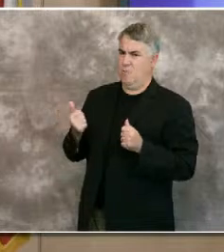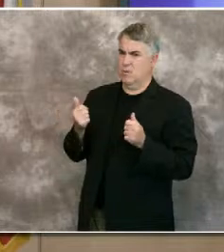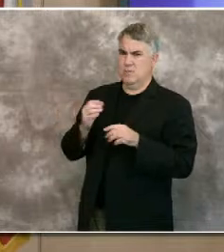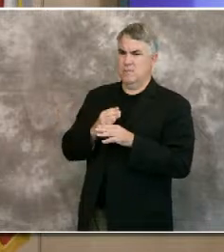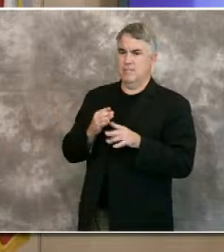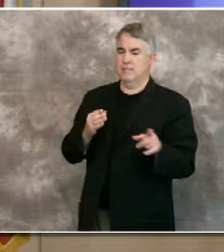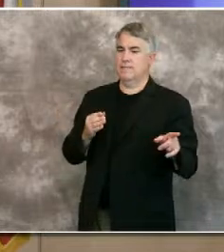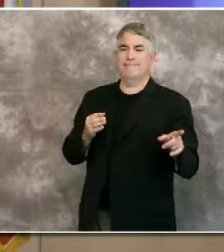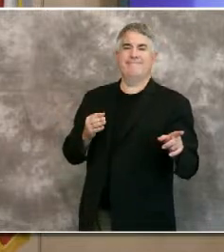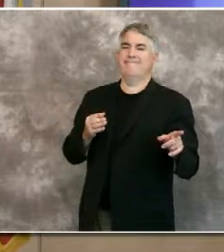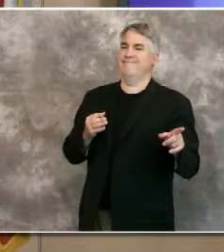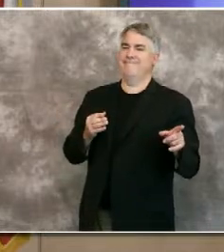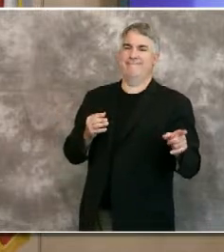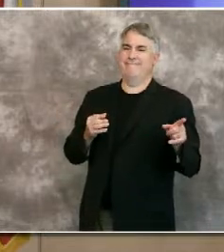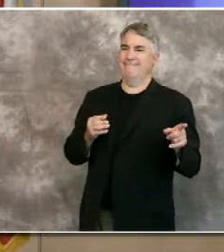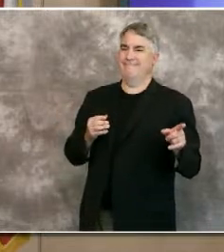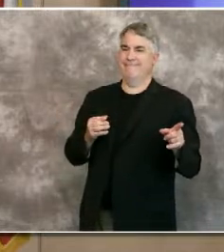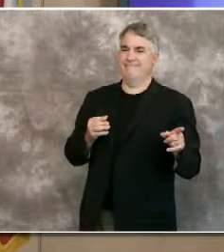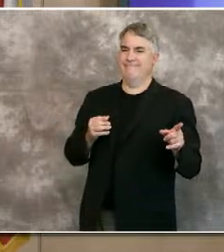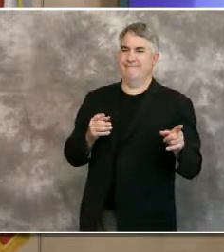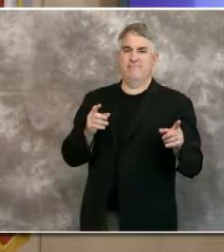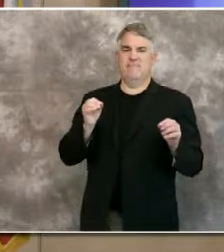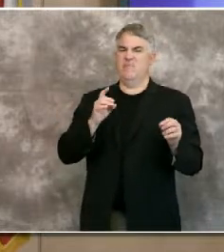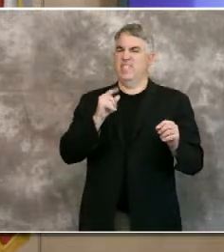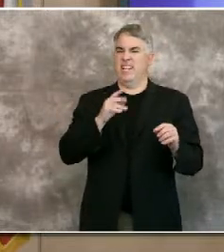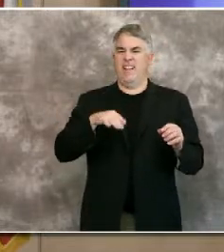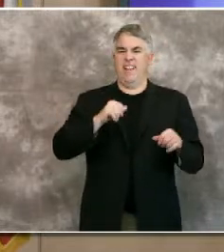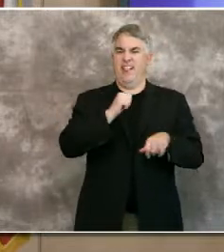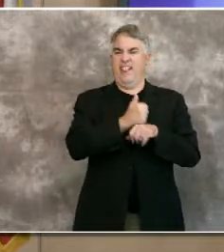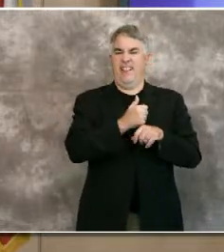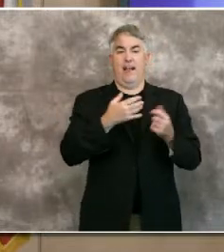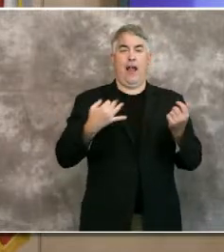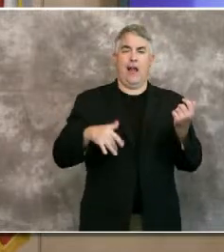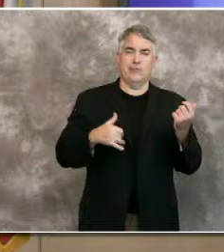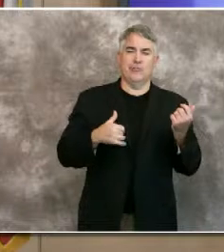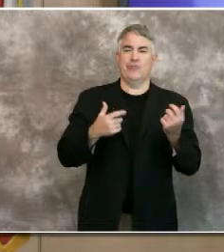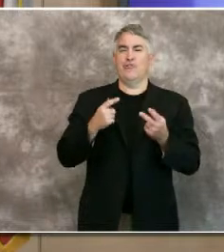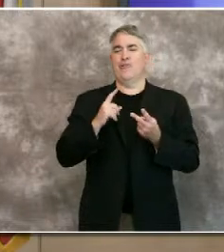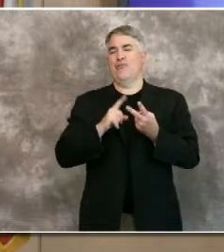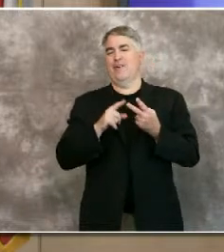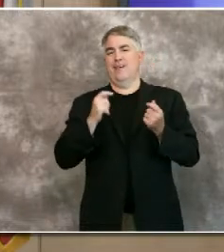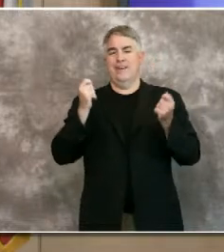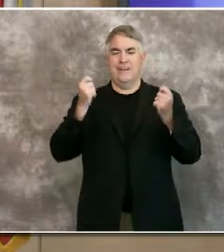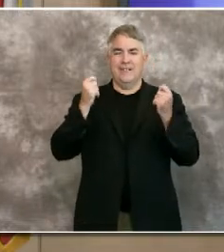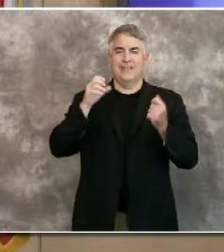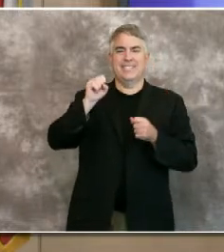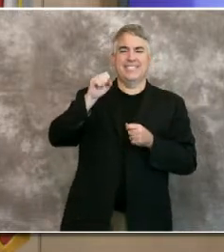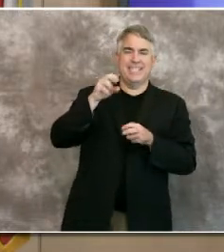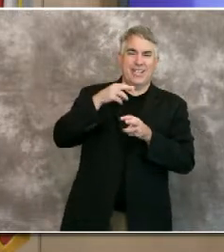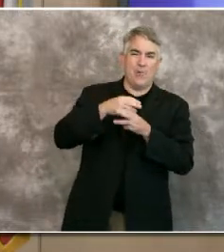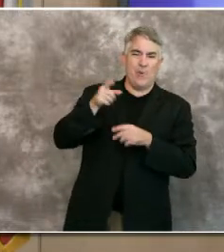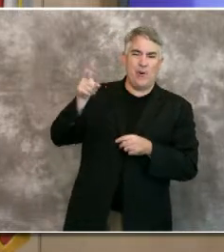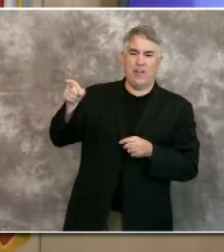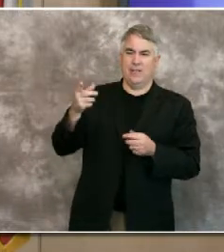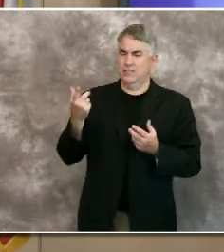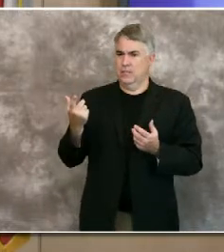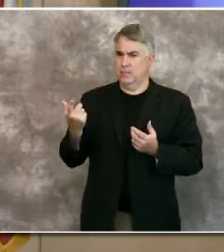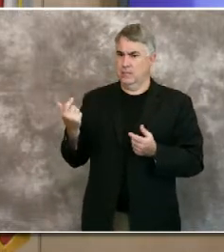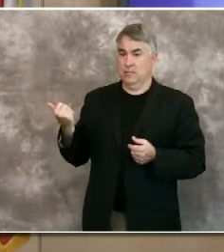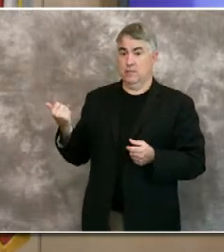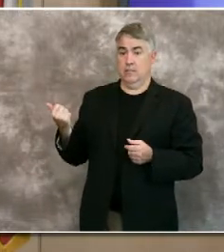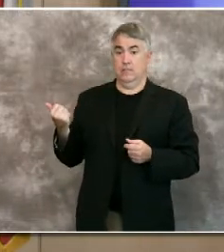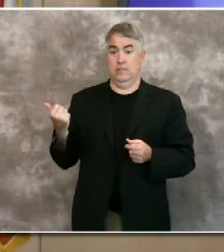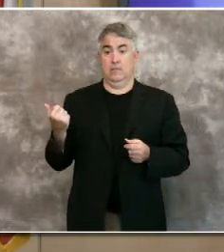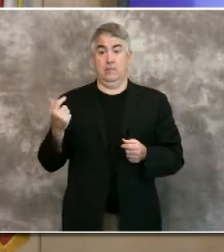Is it concert venues, festivals? What about the zoos, SeaWorld, schools? Yeah, the entities that were cleared to open tomorrow are allowed